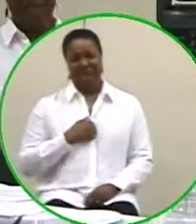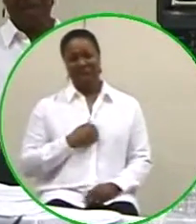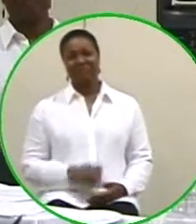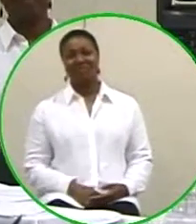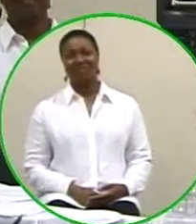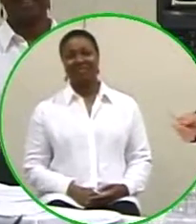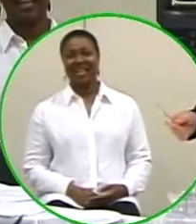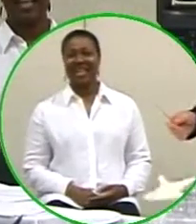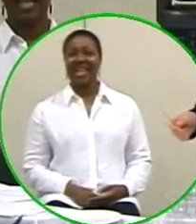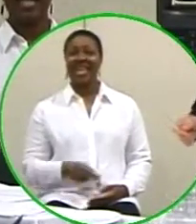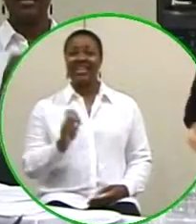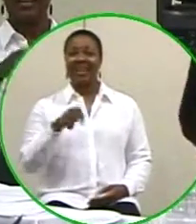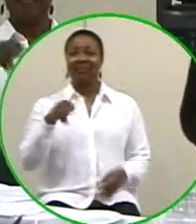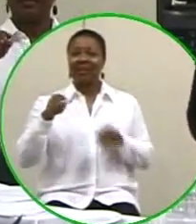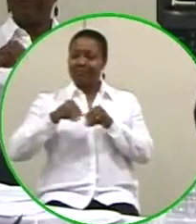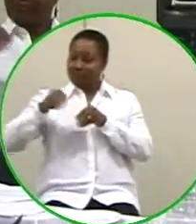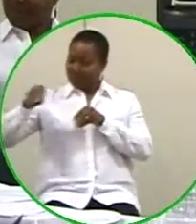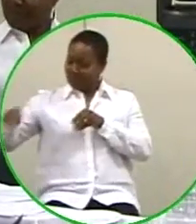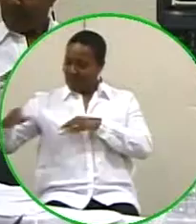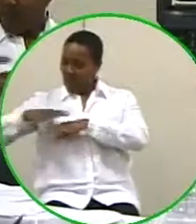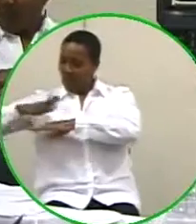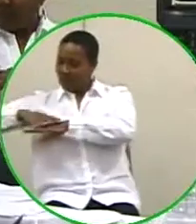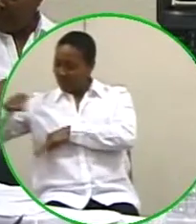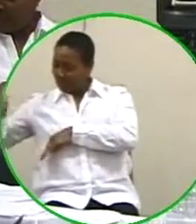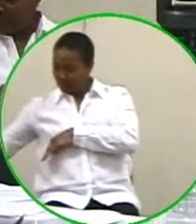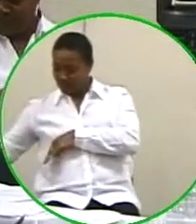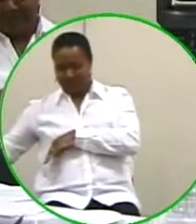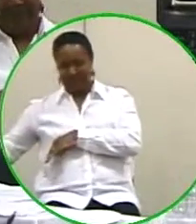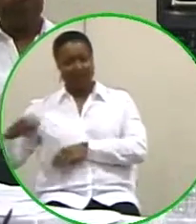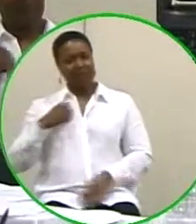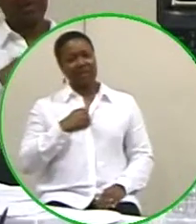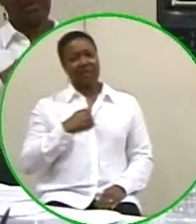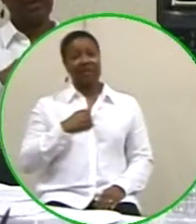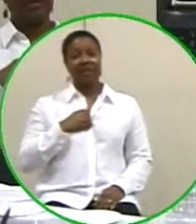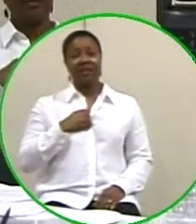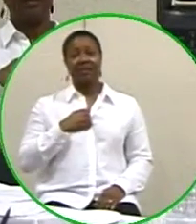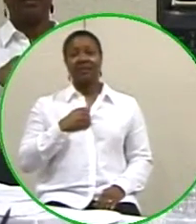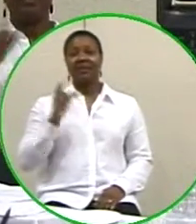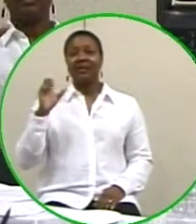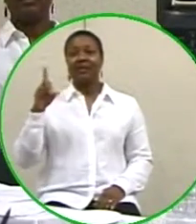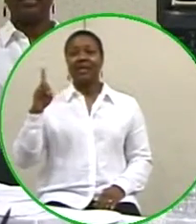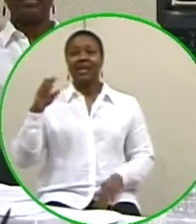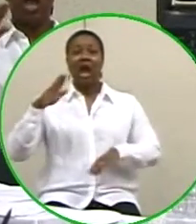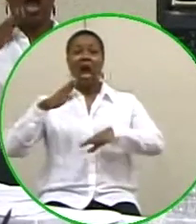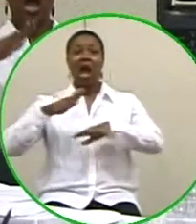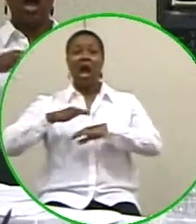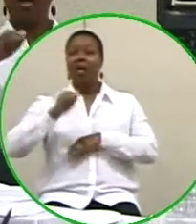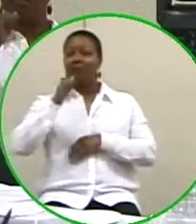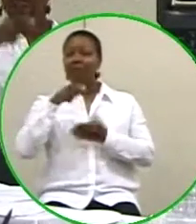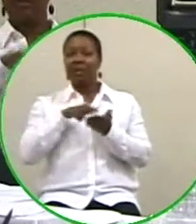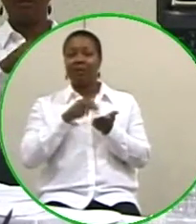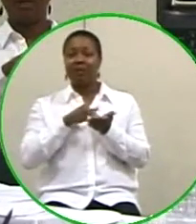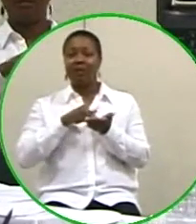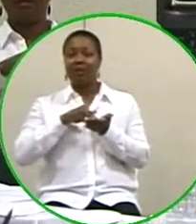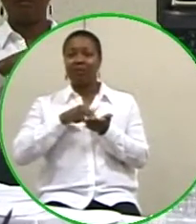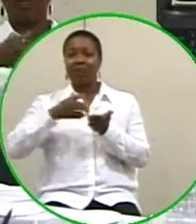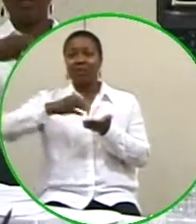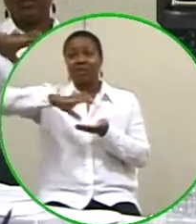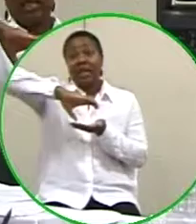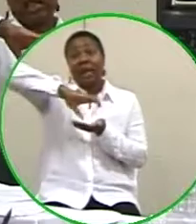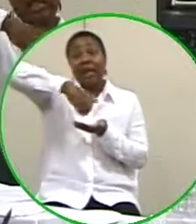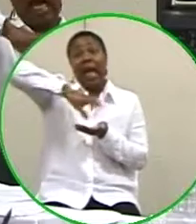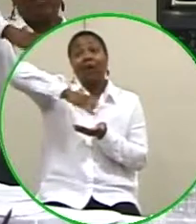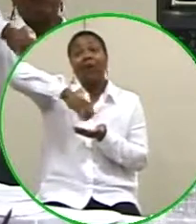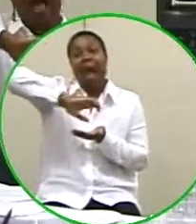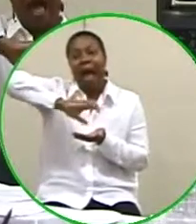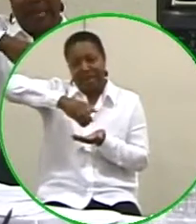Put the napkin to the side of the plate on the table. Put the lid on the peanut butter by twisting